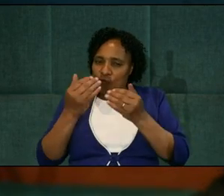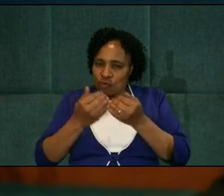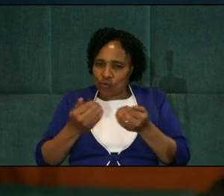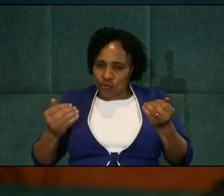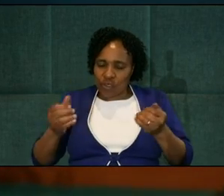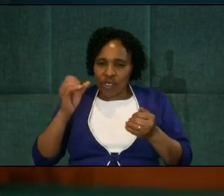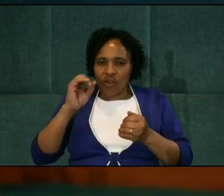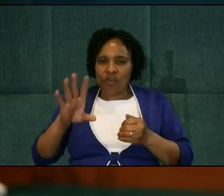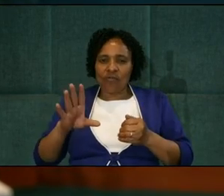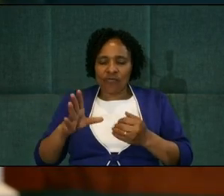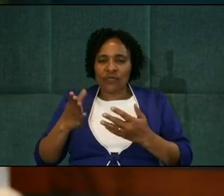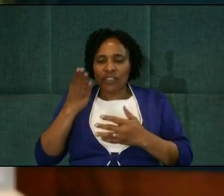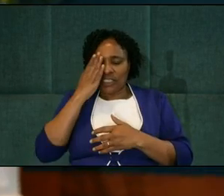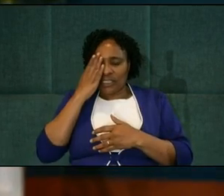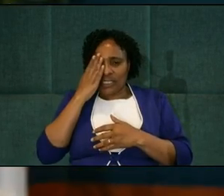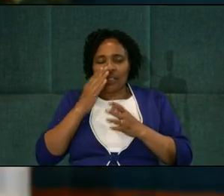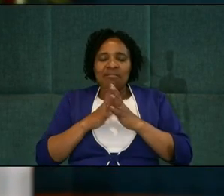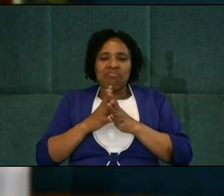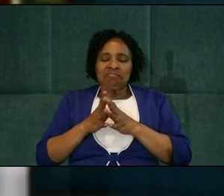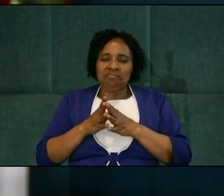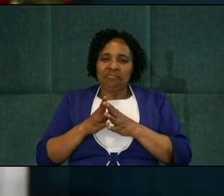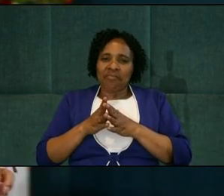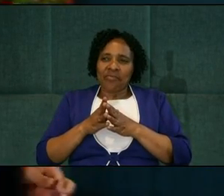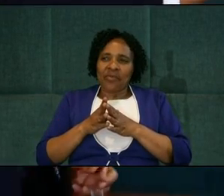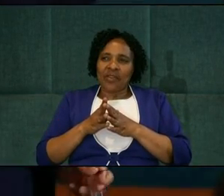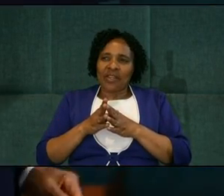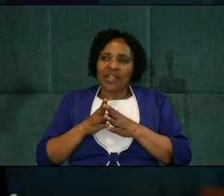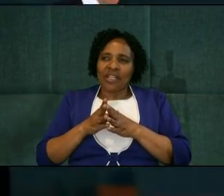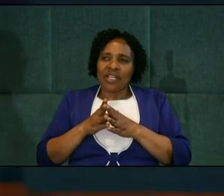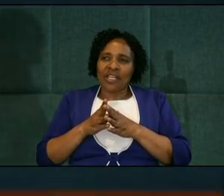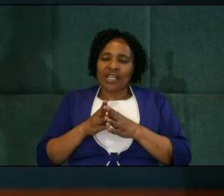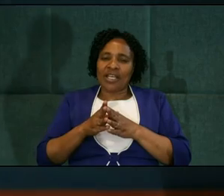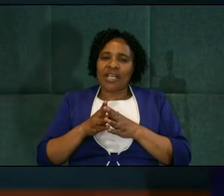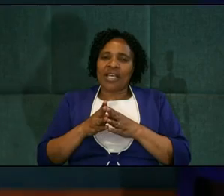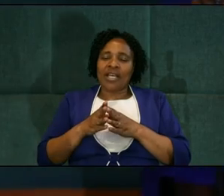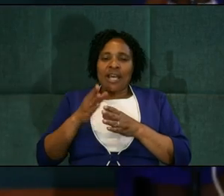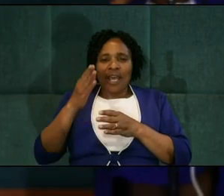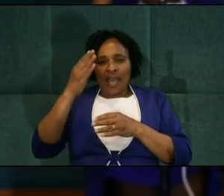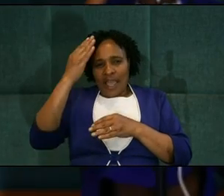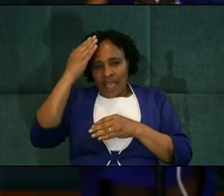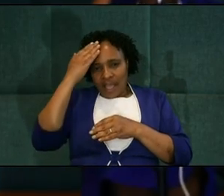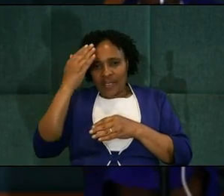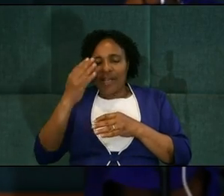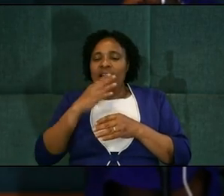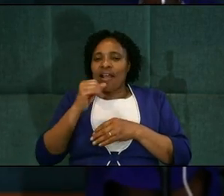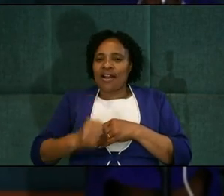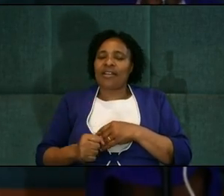Israel. Head. Oh, someone put it on. Head elders.